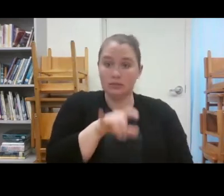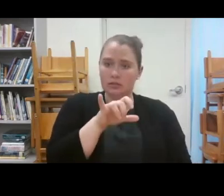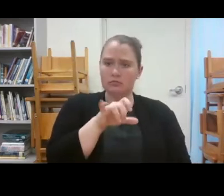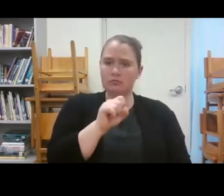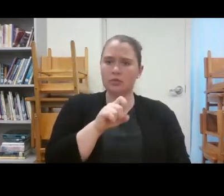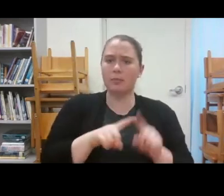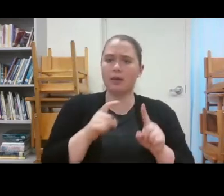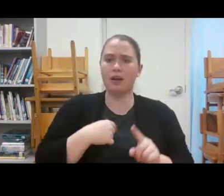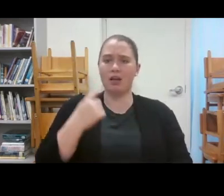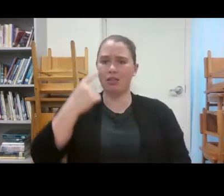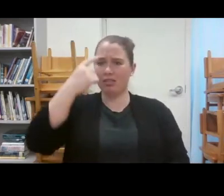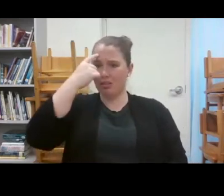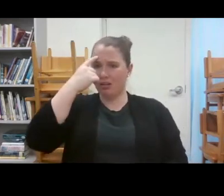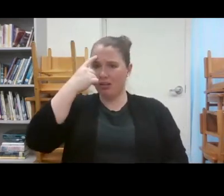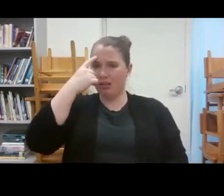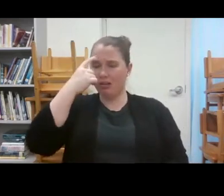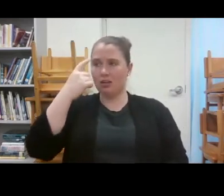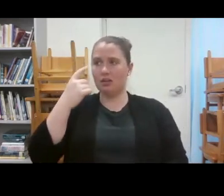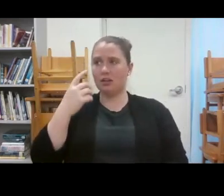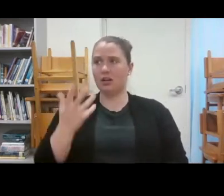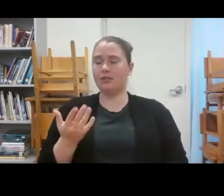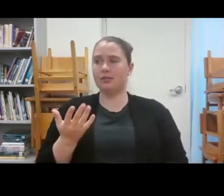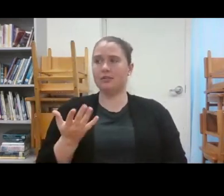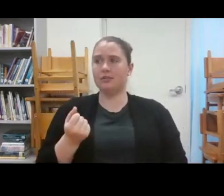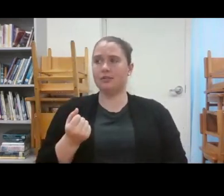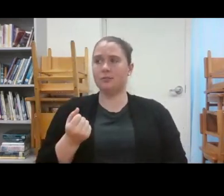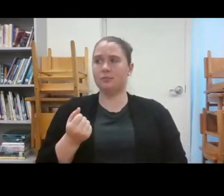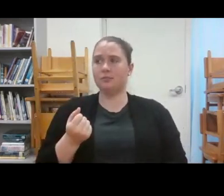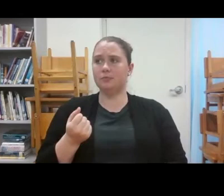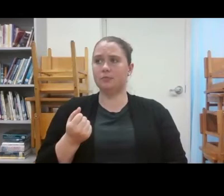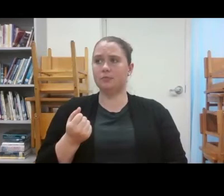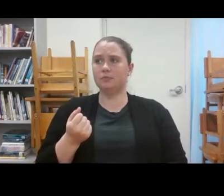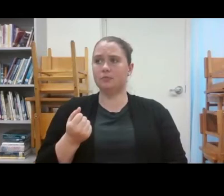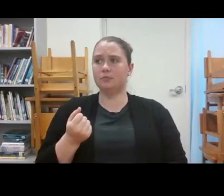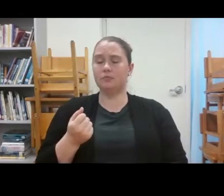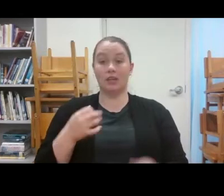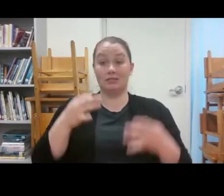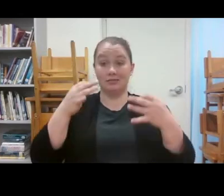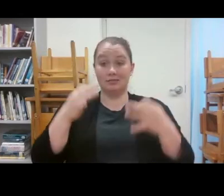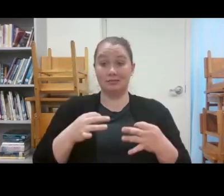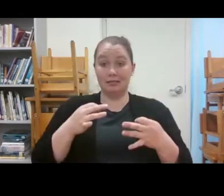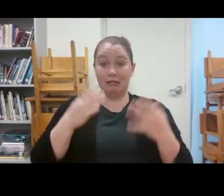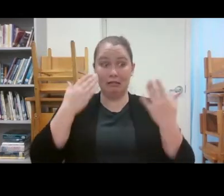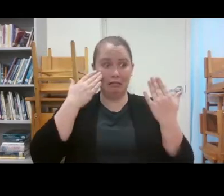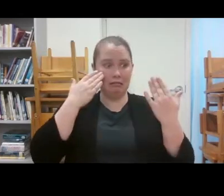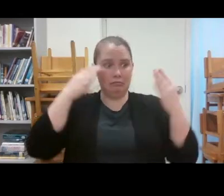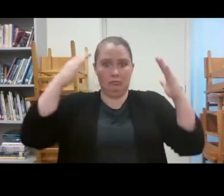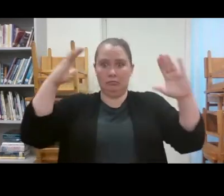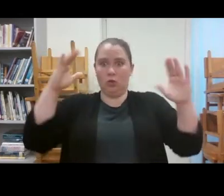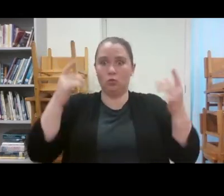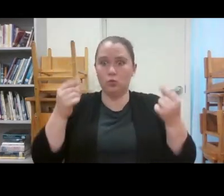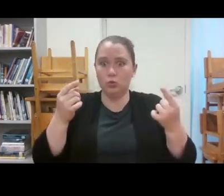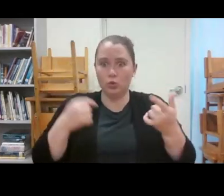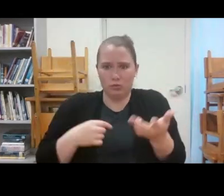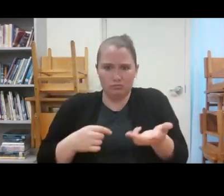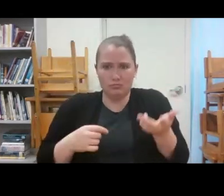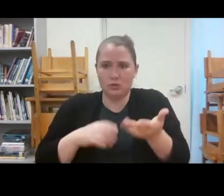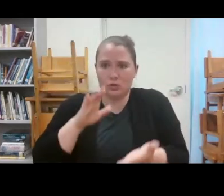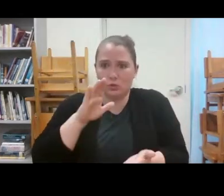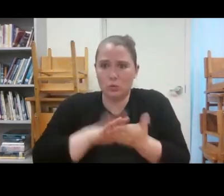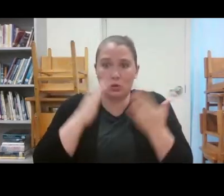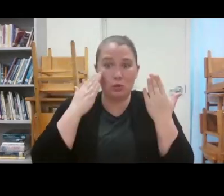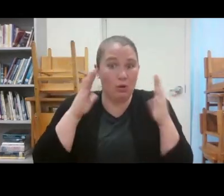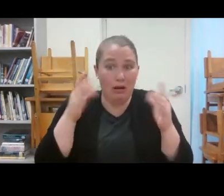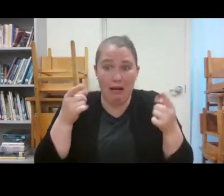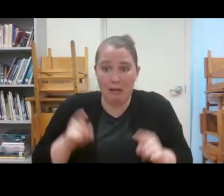came away thinking that there was a great deal of indecision about what to do with the 3 schools. And